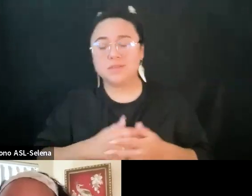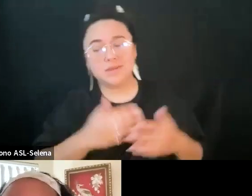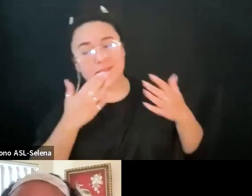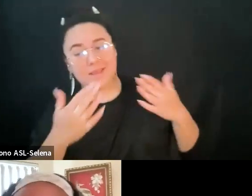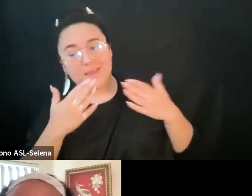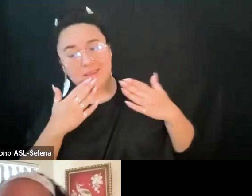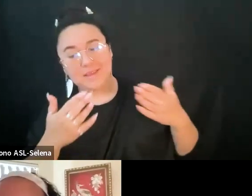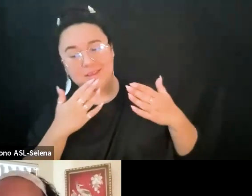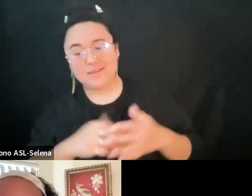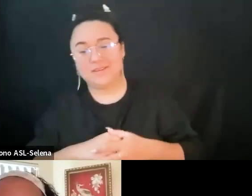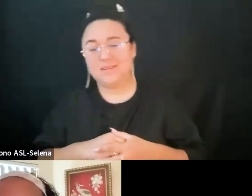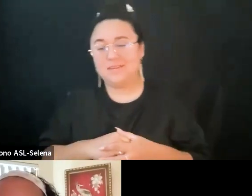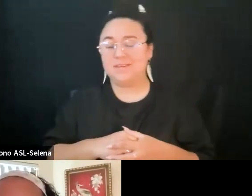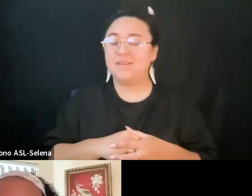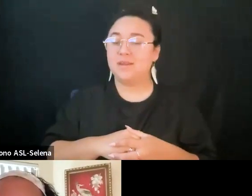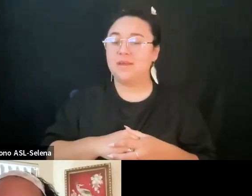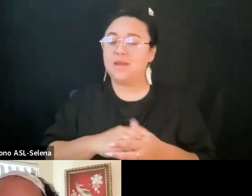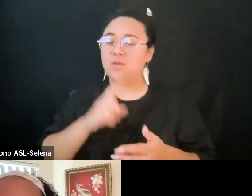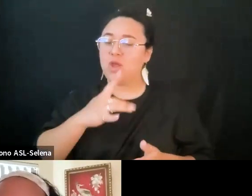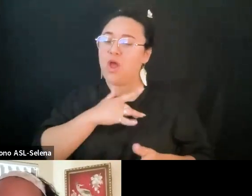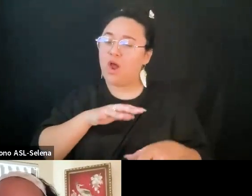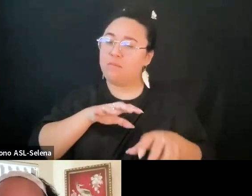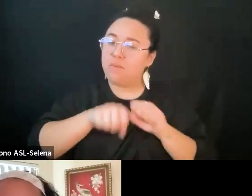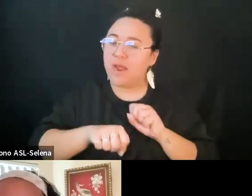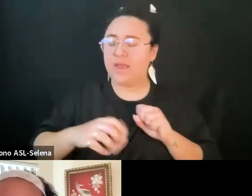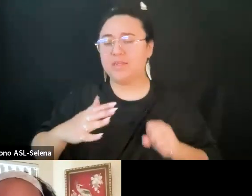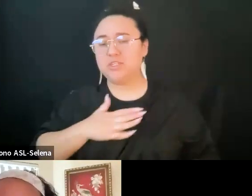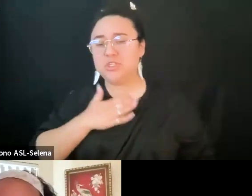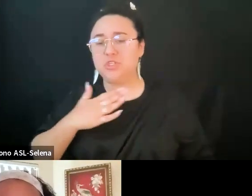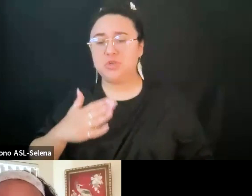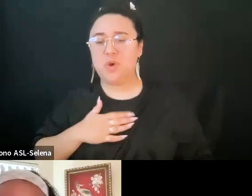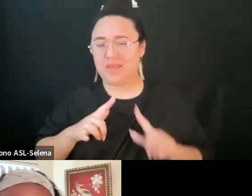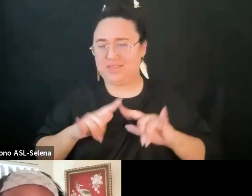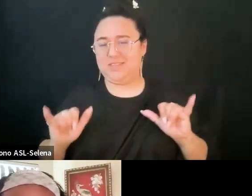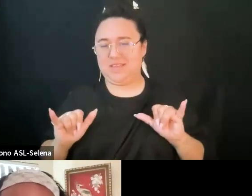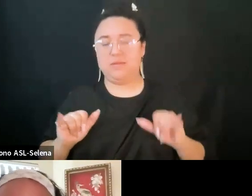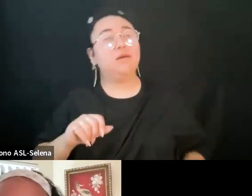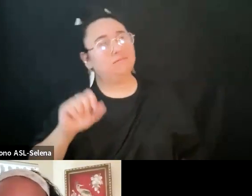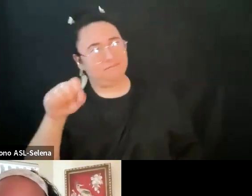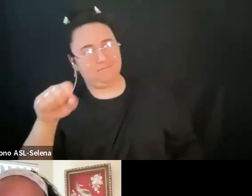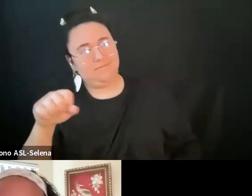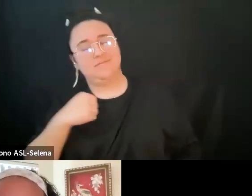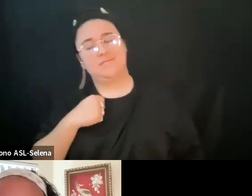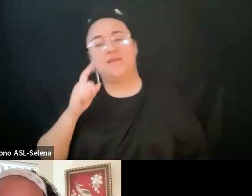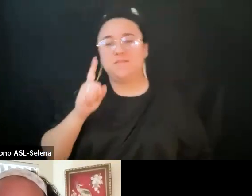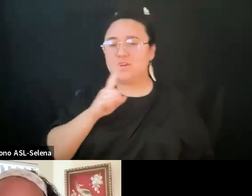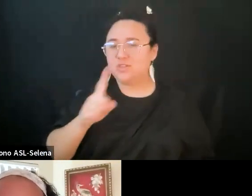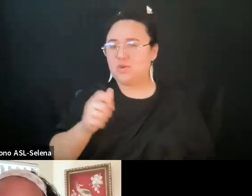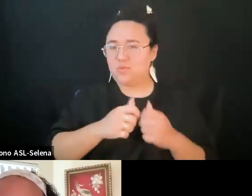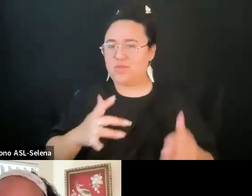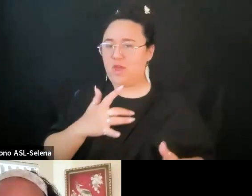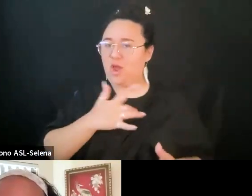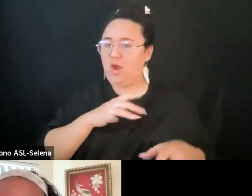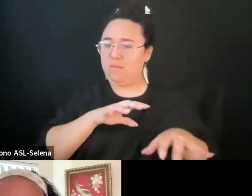you. There was a lot of heartbreak in that joy. I can feel that for sure. Definitely. For sure, because without heartbreak, what is